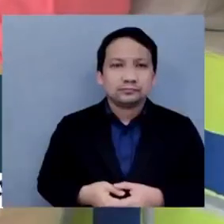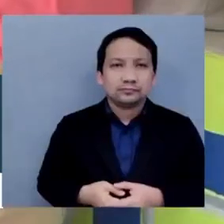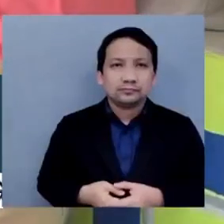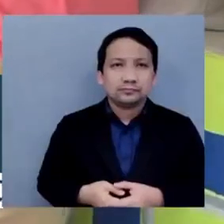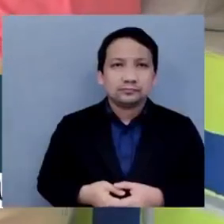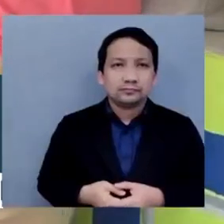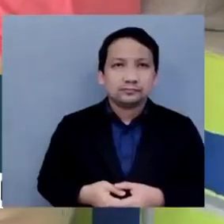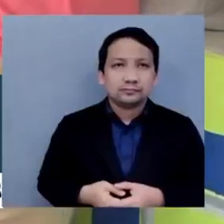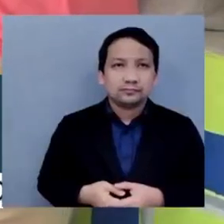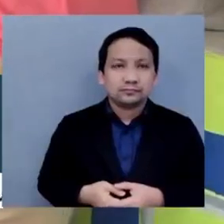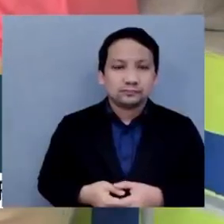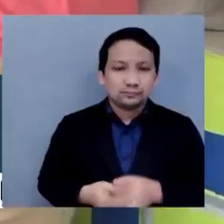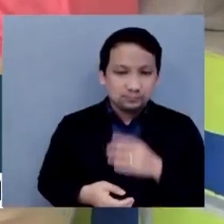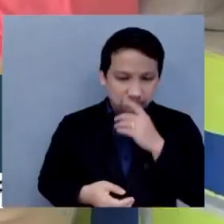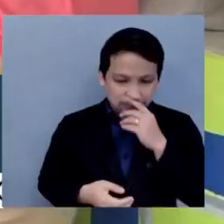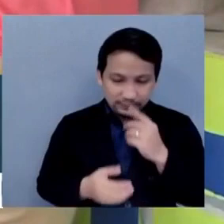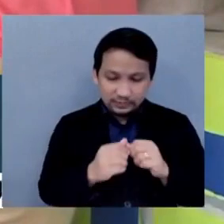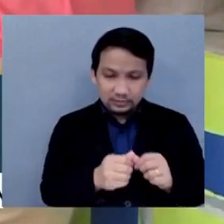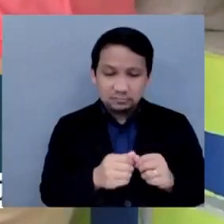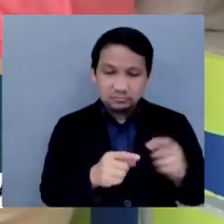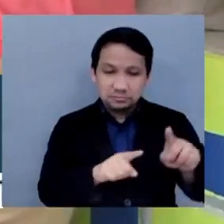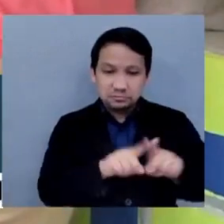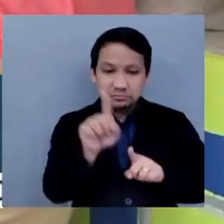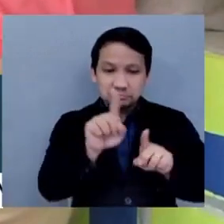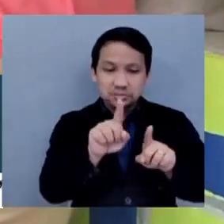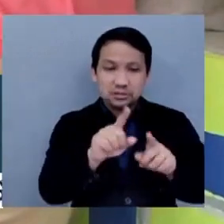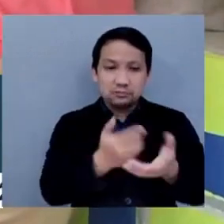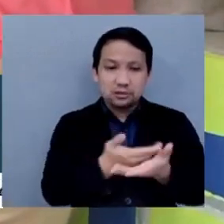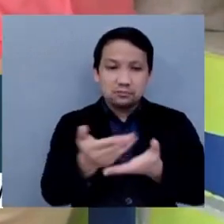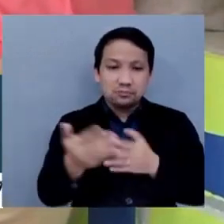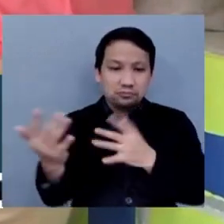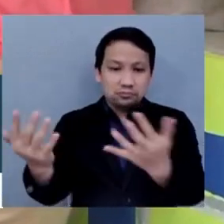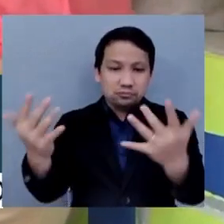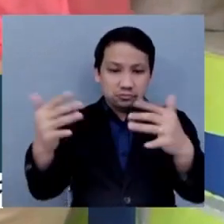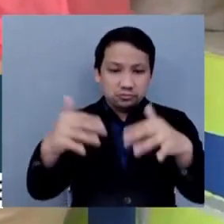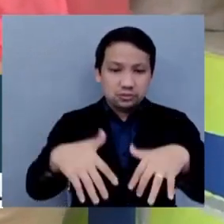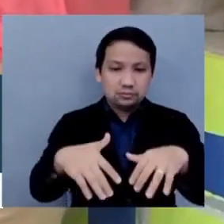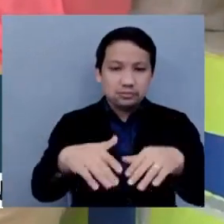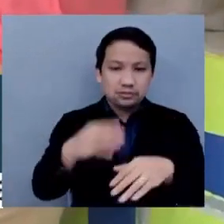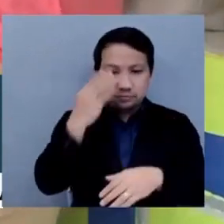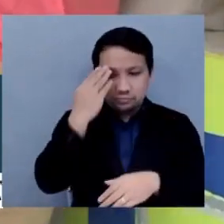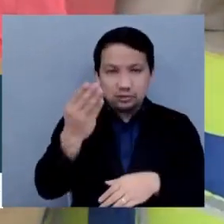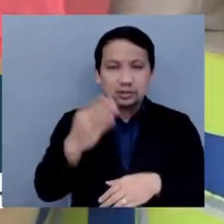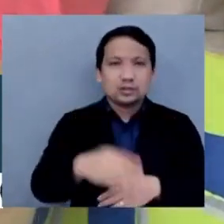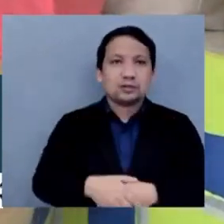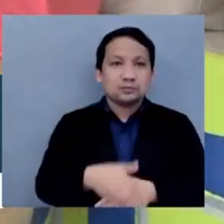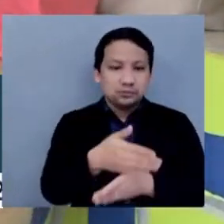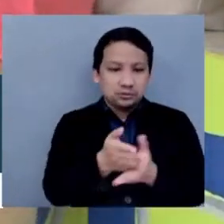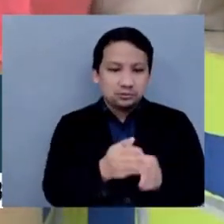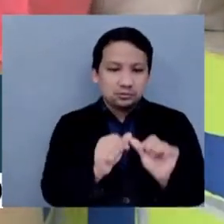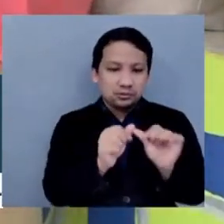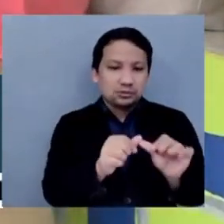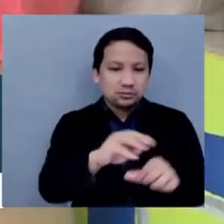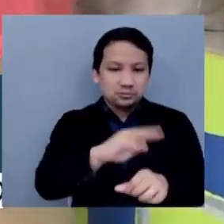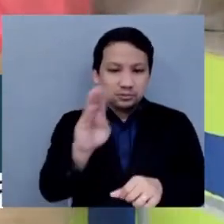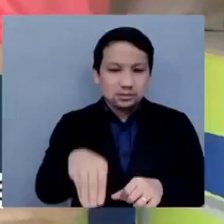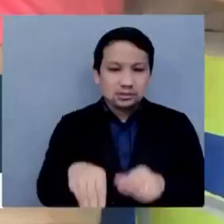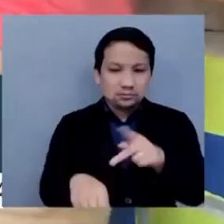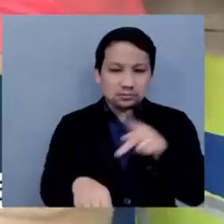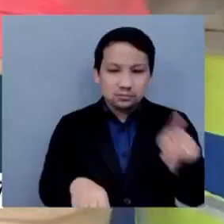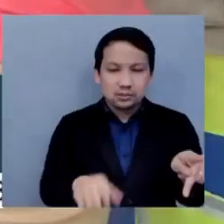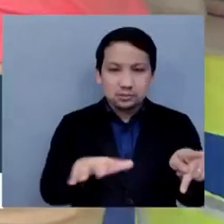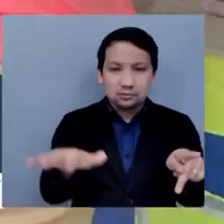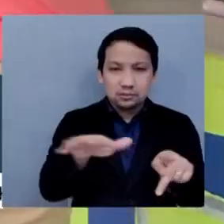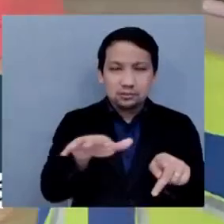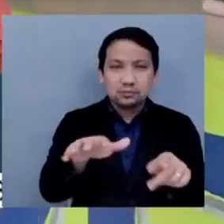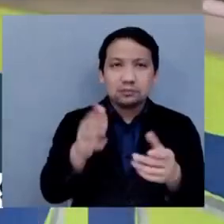Casey, as of this time, fireworks buyers come and go here in Bacawe, Bulacan. Some came all the way from Manila, Pampanga, and other